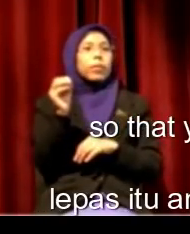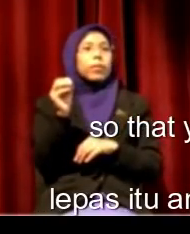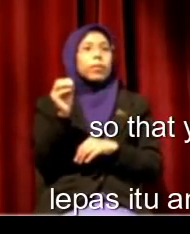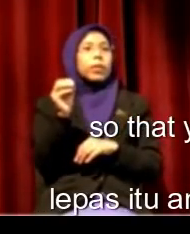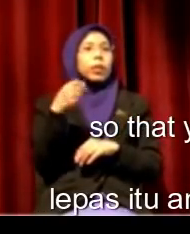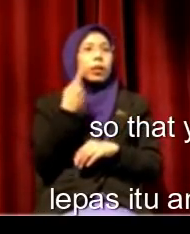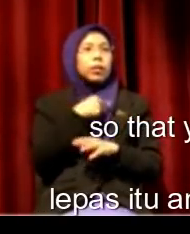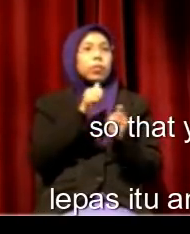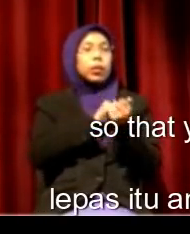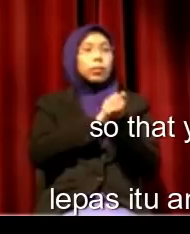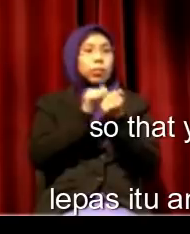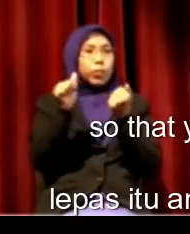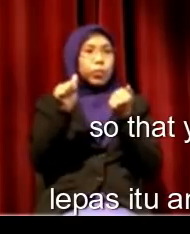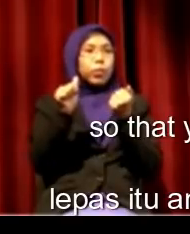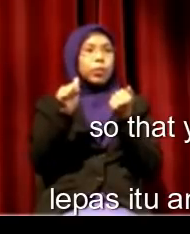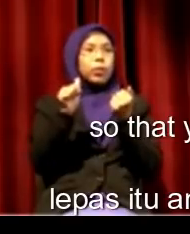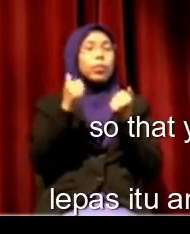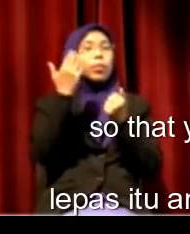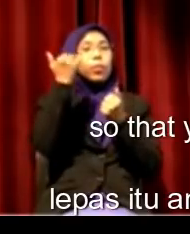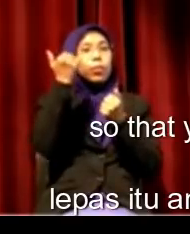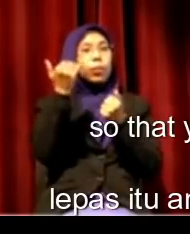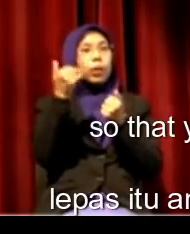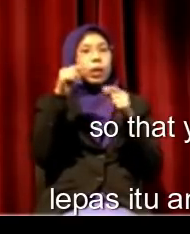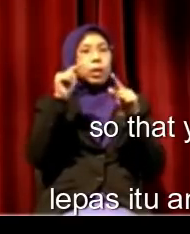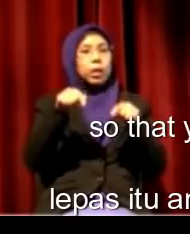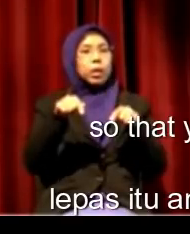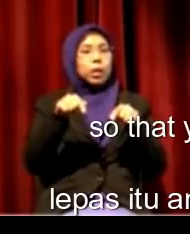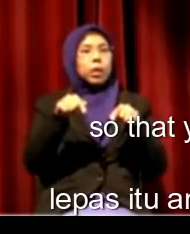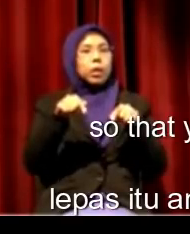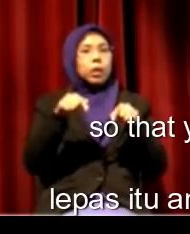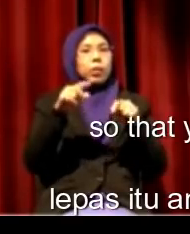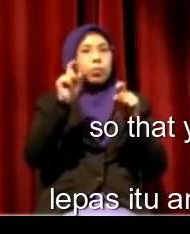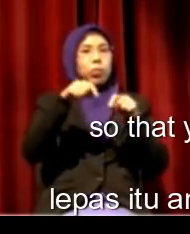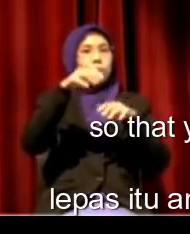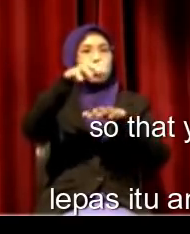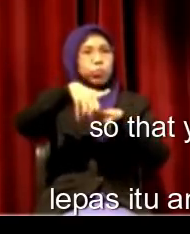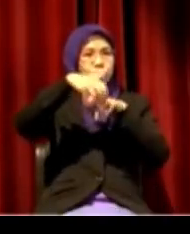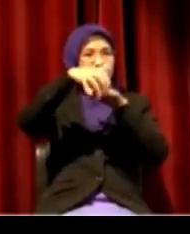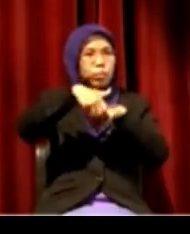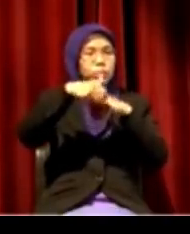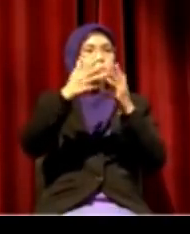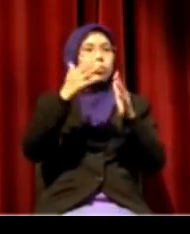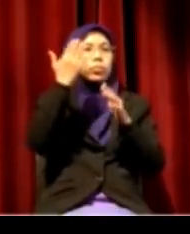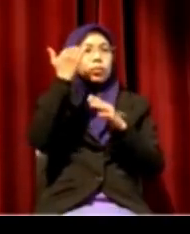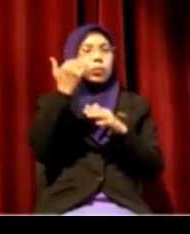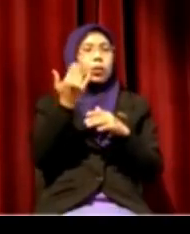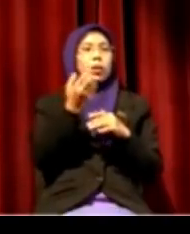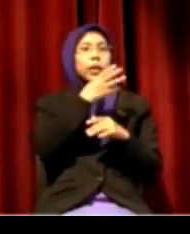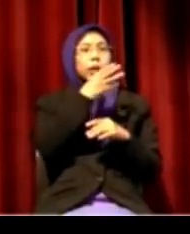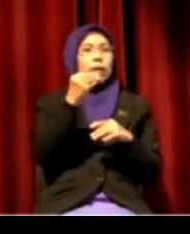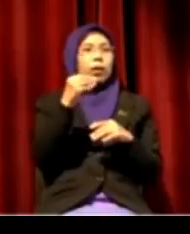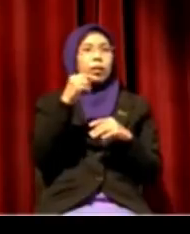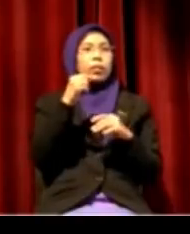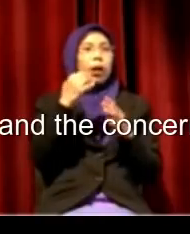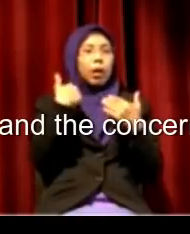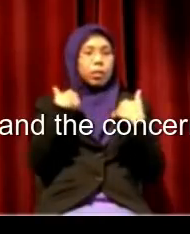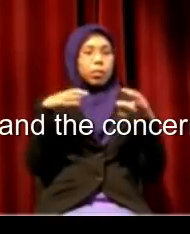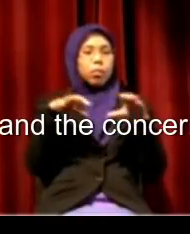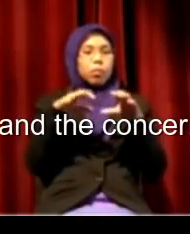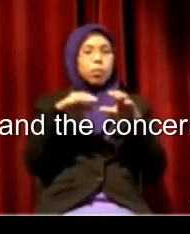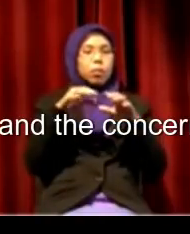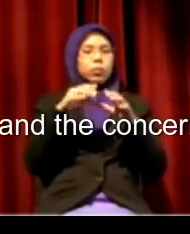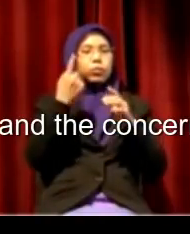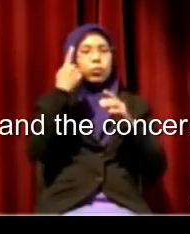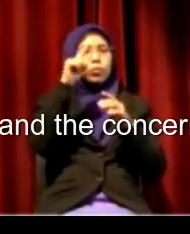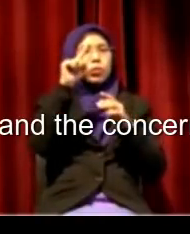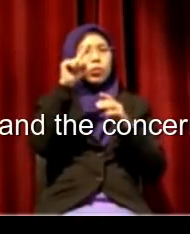can appreciate why this alignment had to be chosen, the methods of construction,